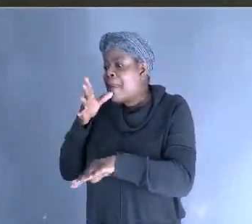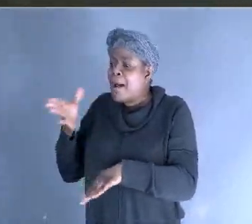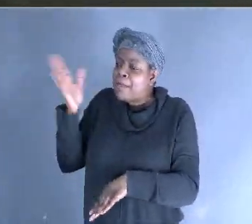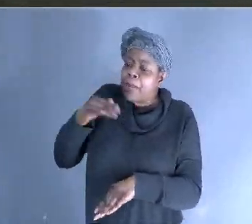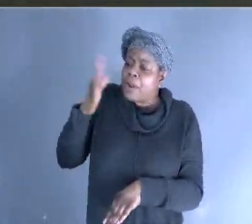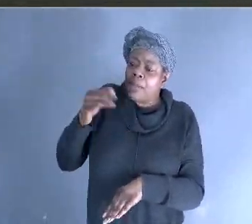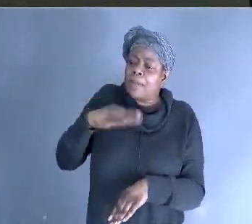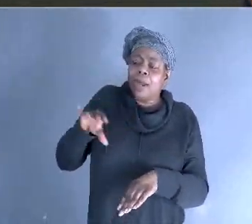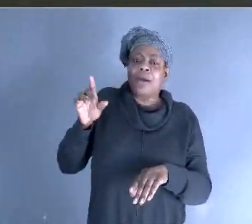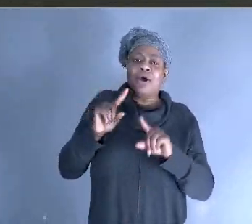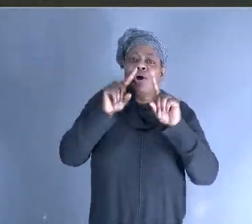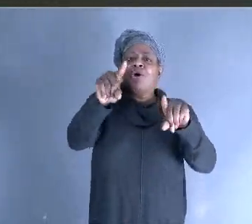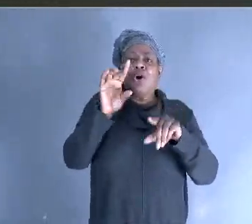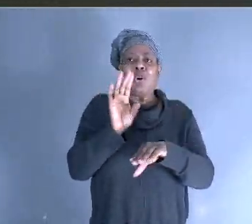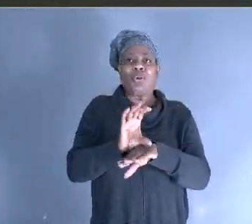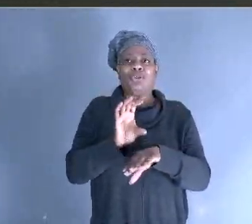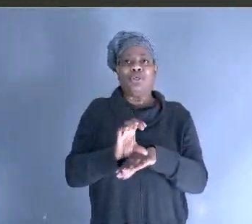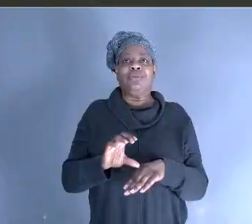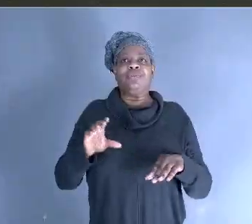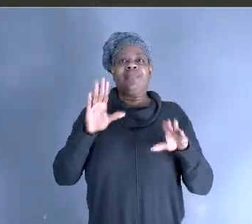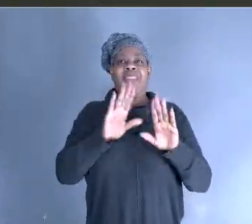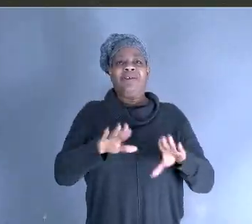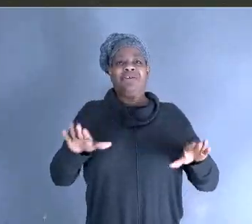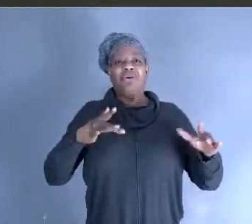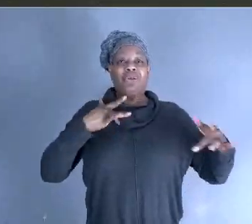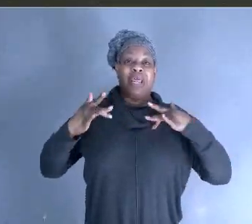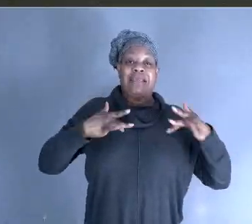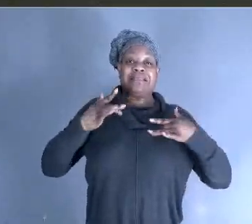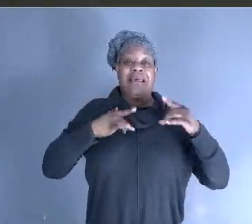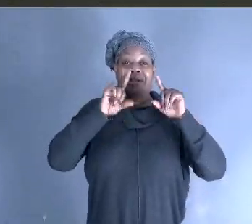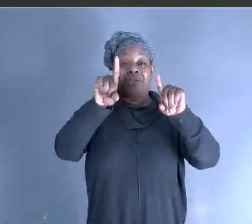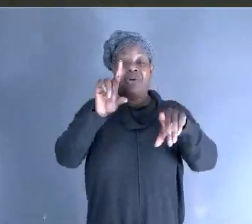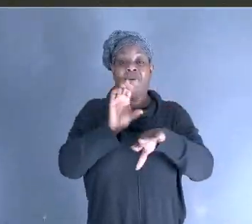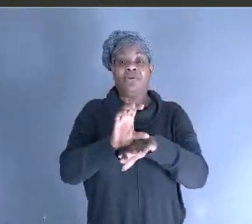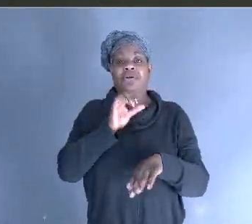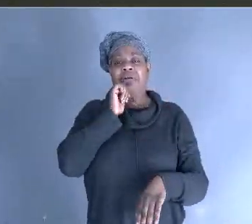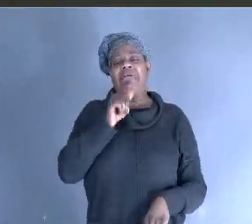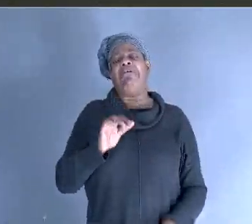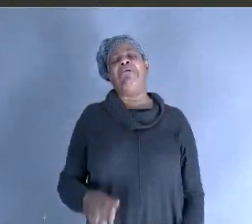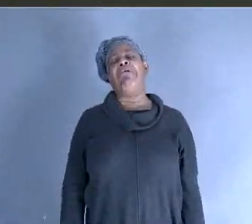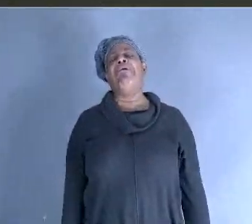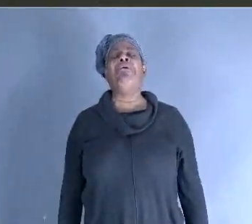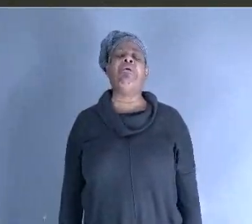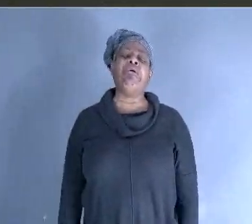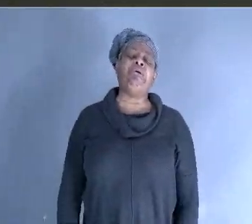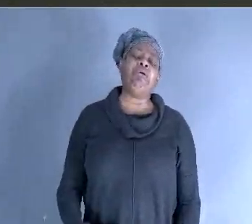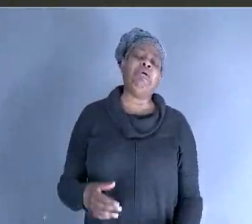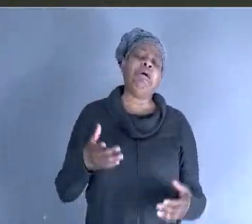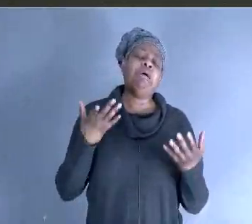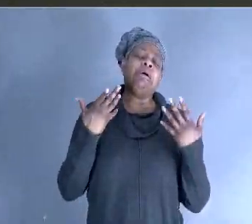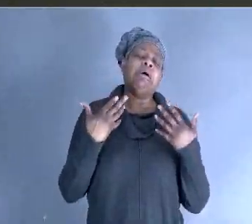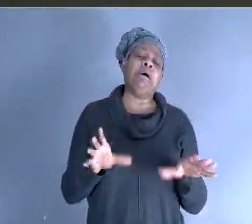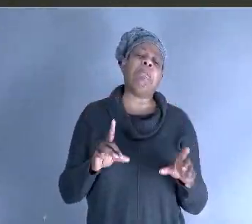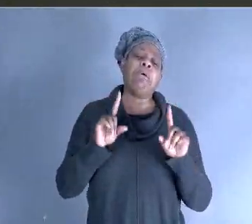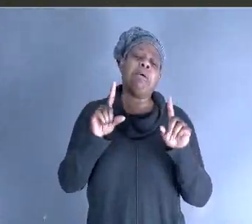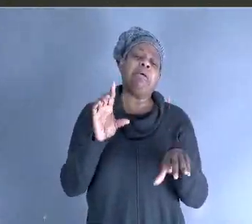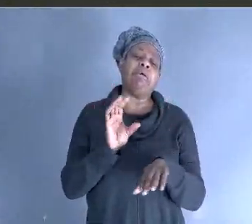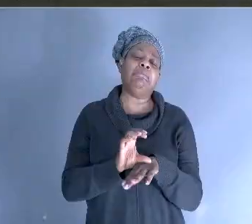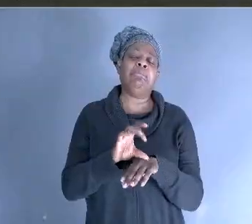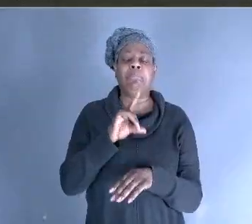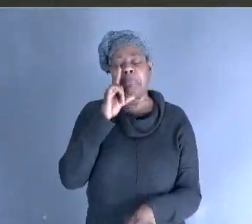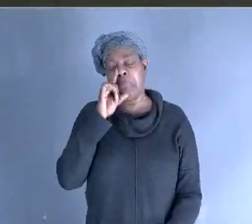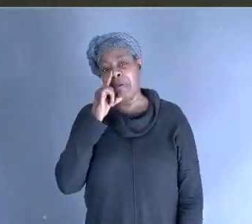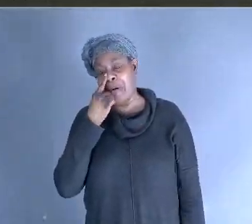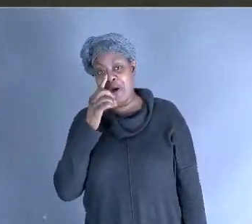excited to go to church not oh I gotta go to church it's so boring oh I don't wanna go there